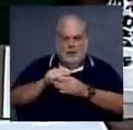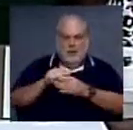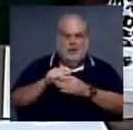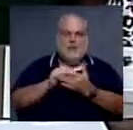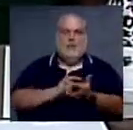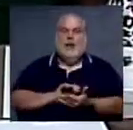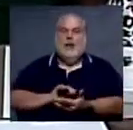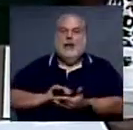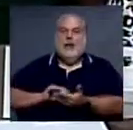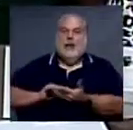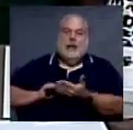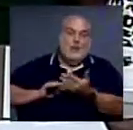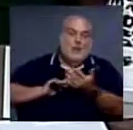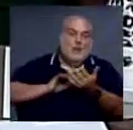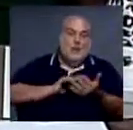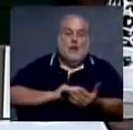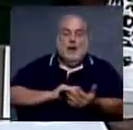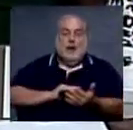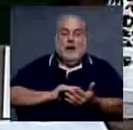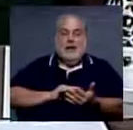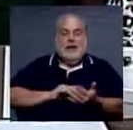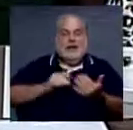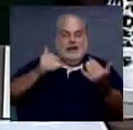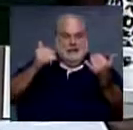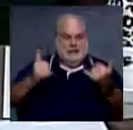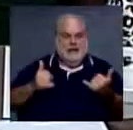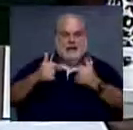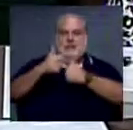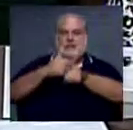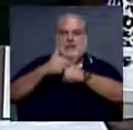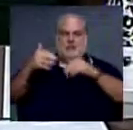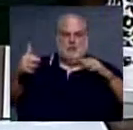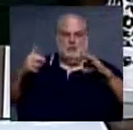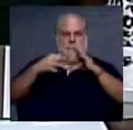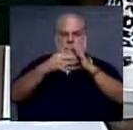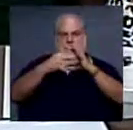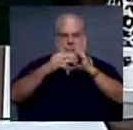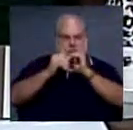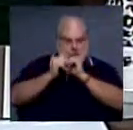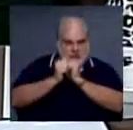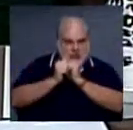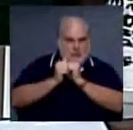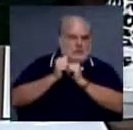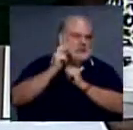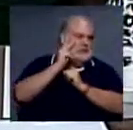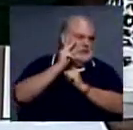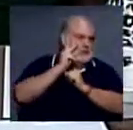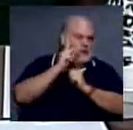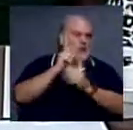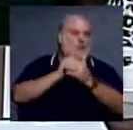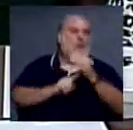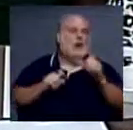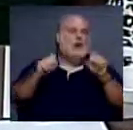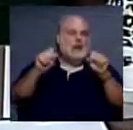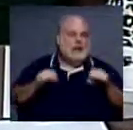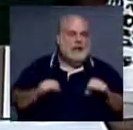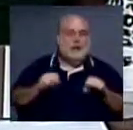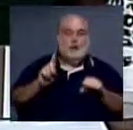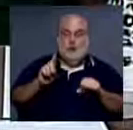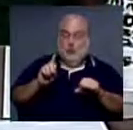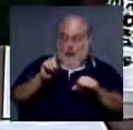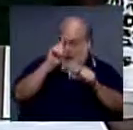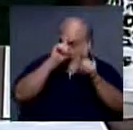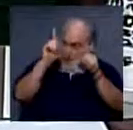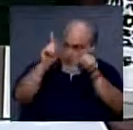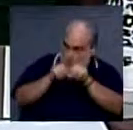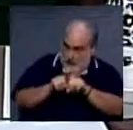for someone to tell us what to do, and it's time that we all met together and start looking at what can we do. And I agree with Director Hendricks, lots